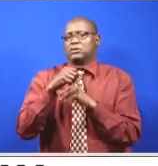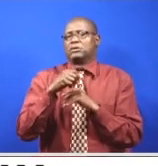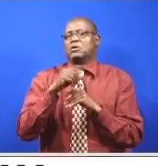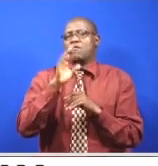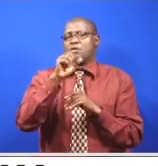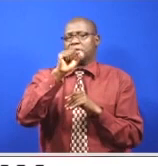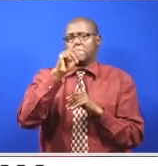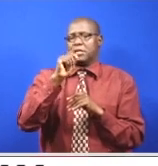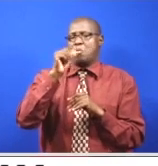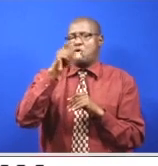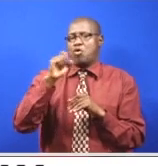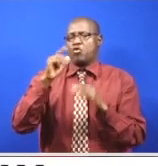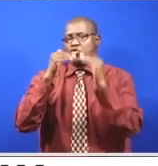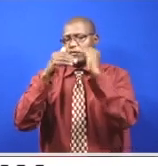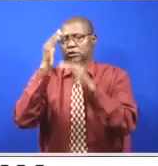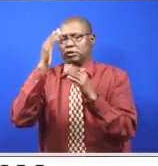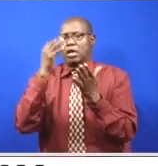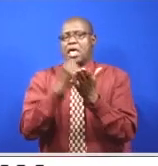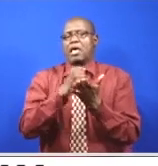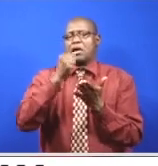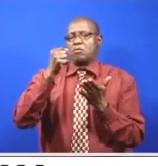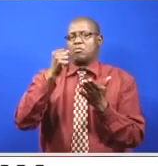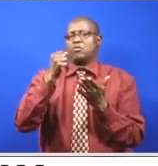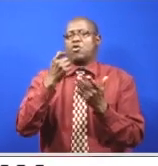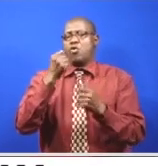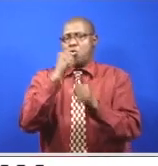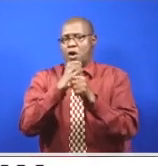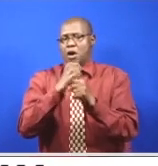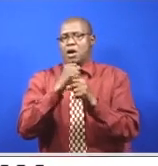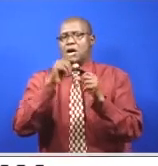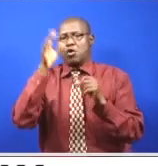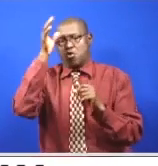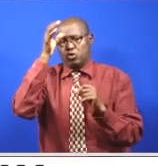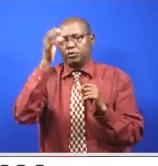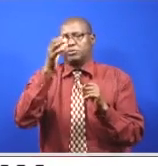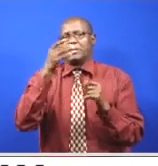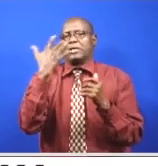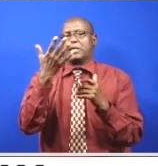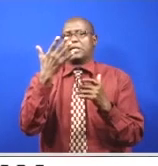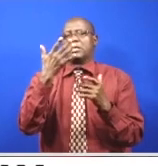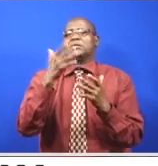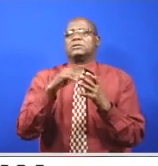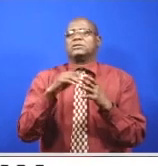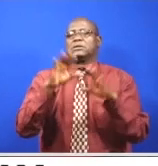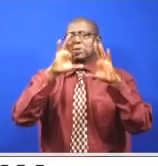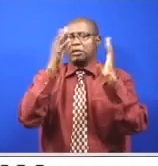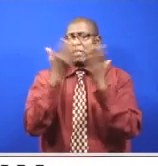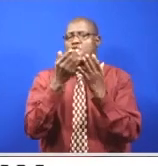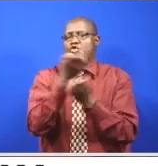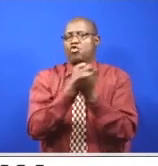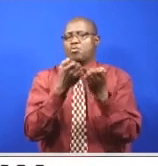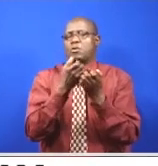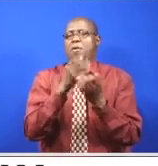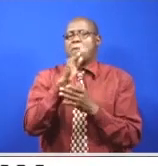Paul's University, who employed the concept of green and circular economy to produce